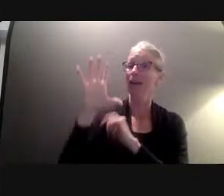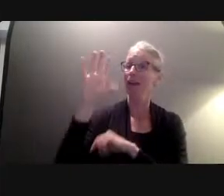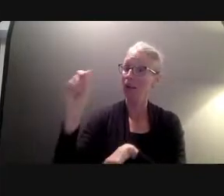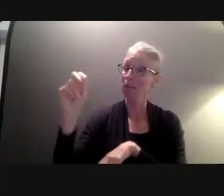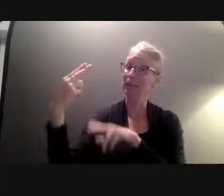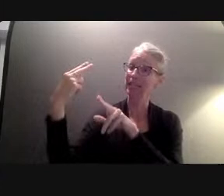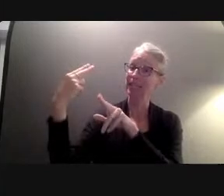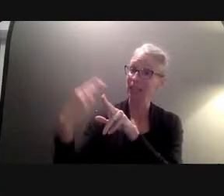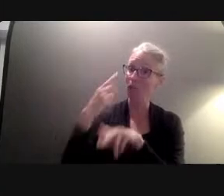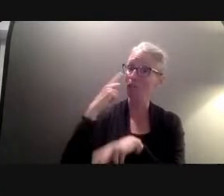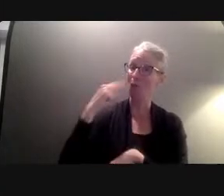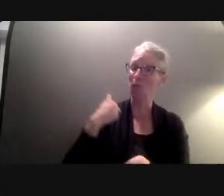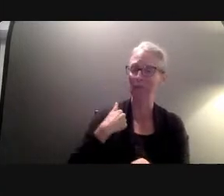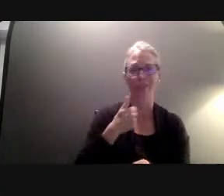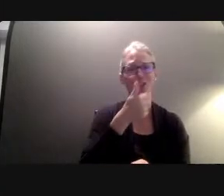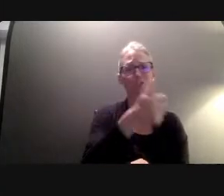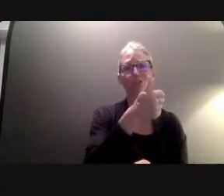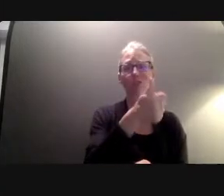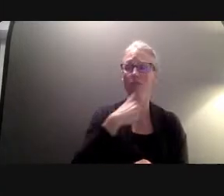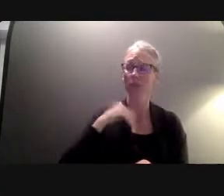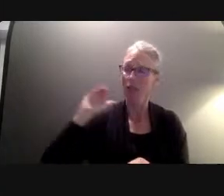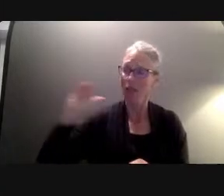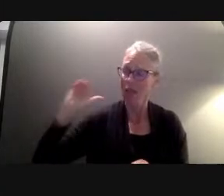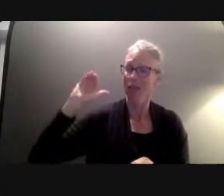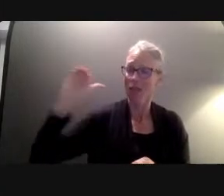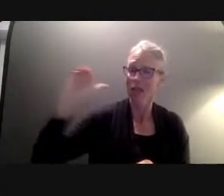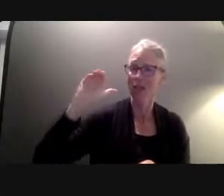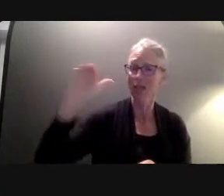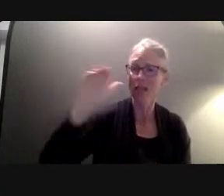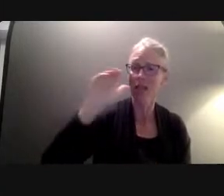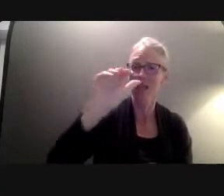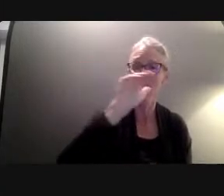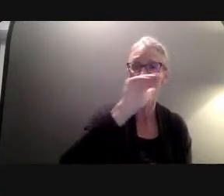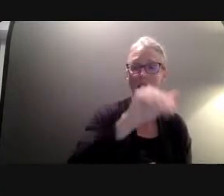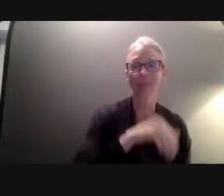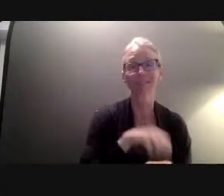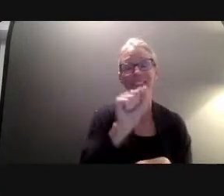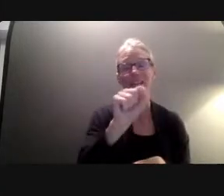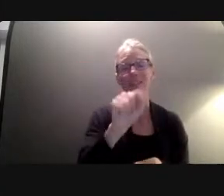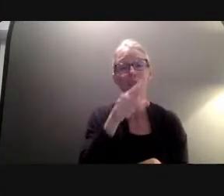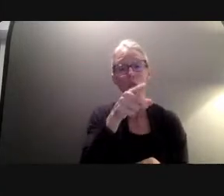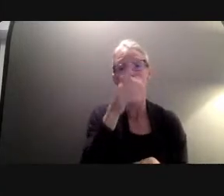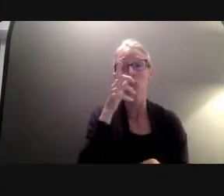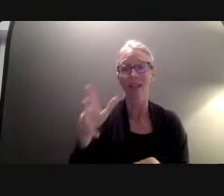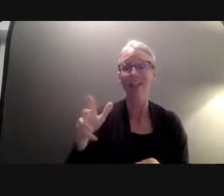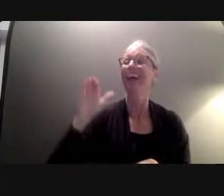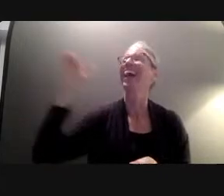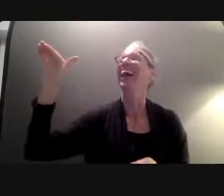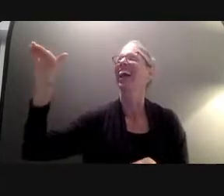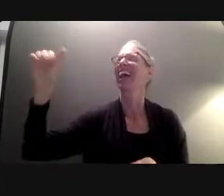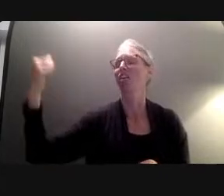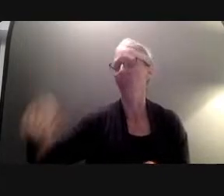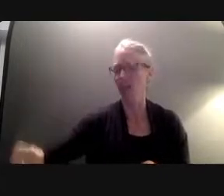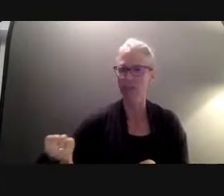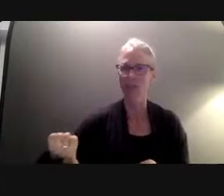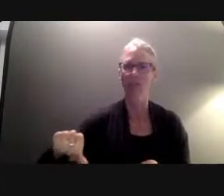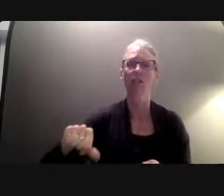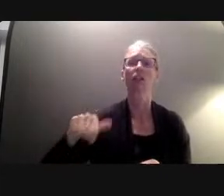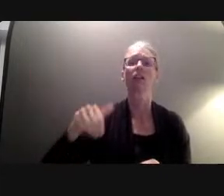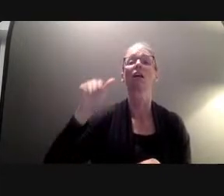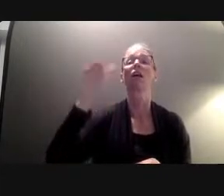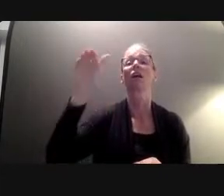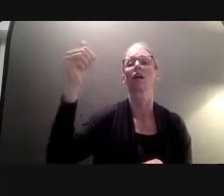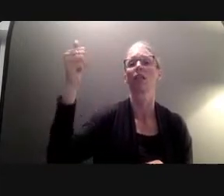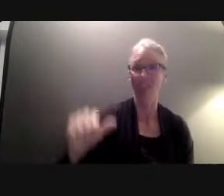not slammed in your face, but sometimes it feels like that when you're sharing and being vulnerable about